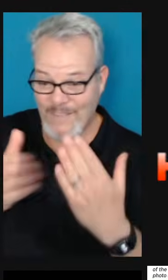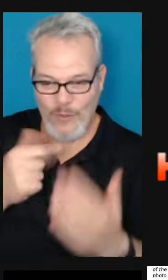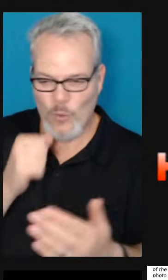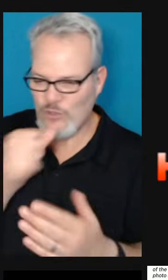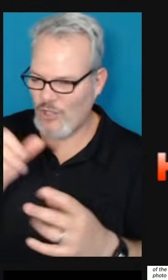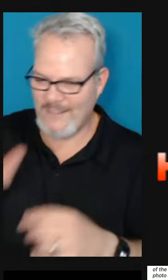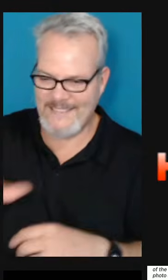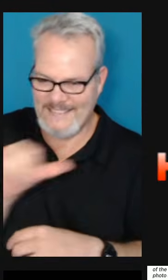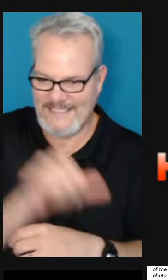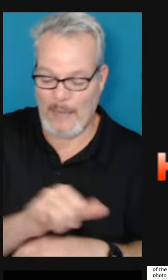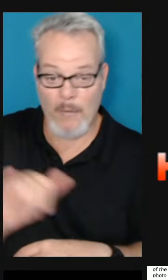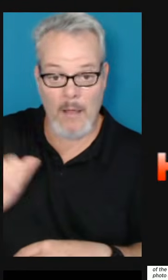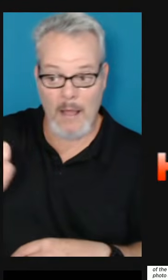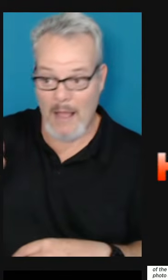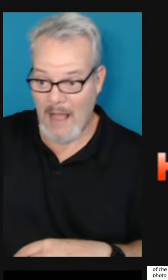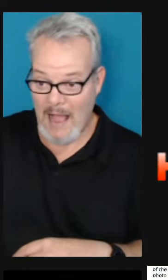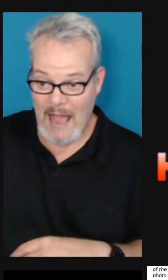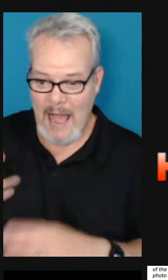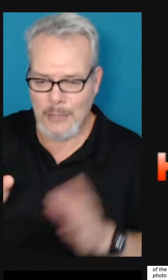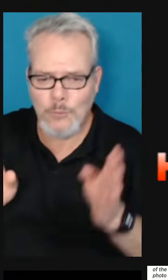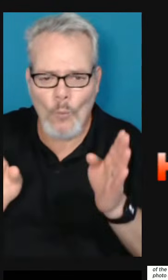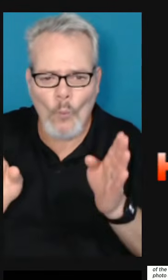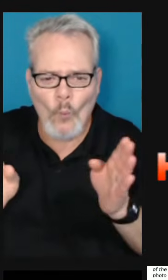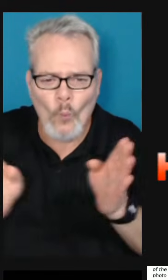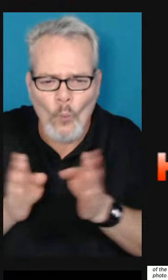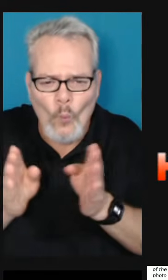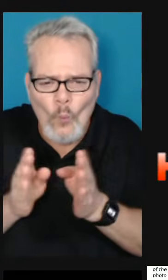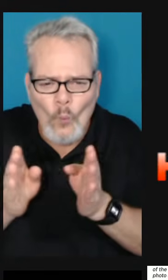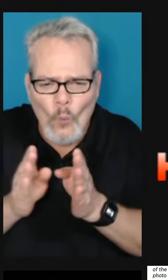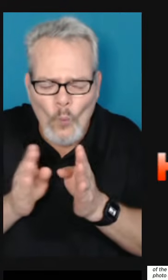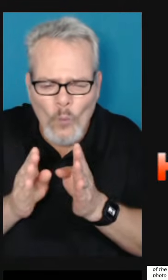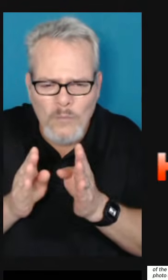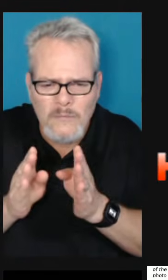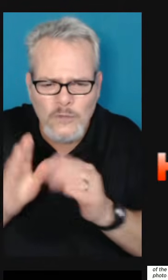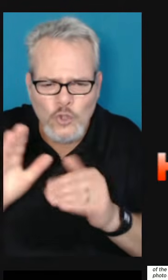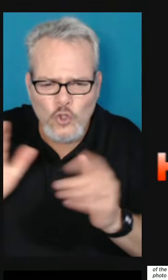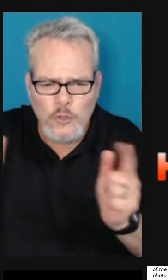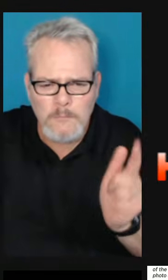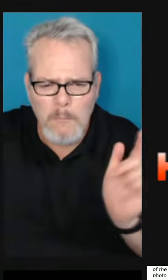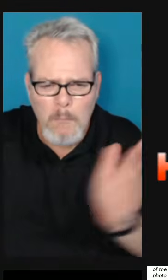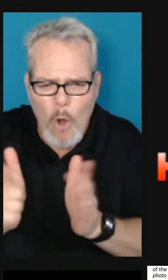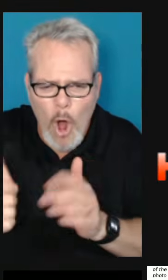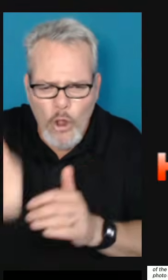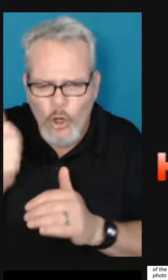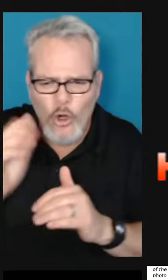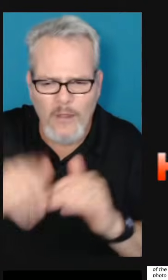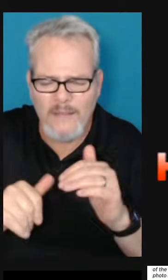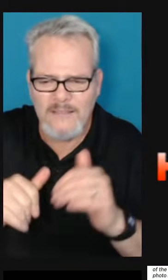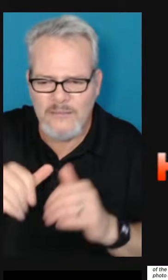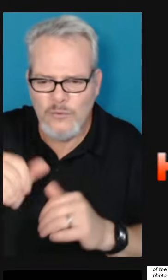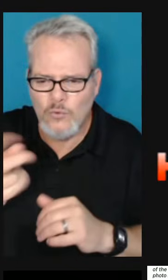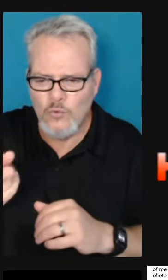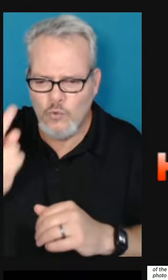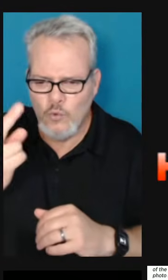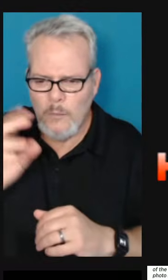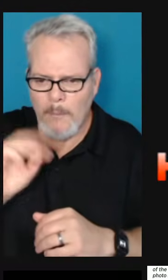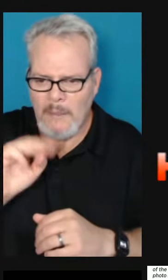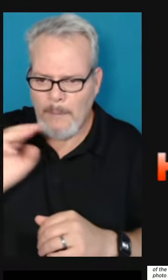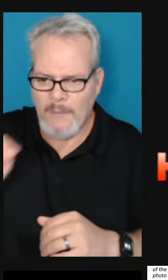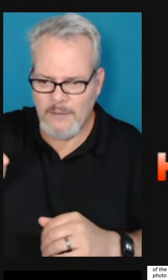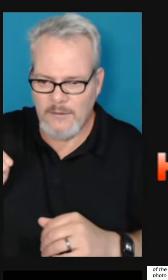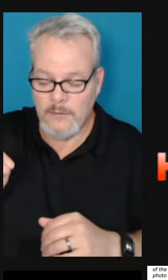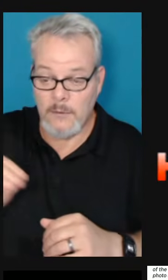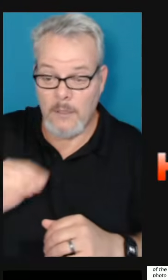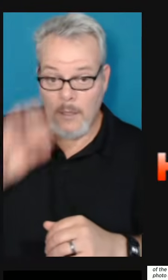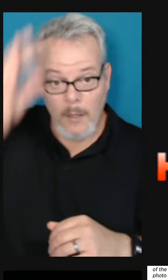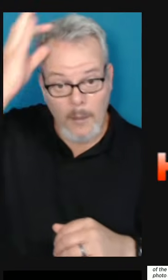Ash is defined as particles smaller than 2 millimeters in diameter. And while Pele's hair is usually thicker and longer,